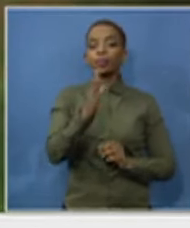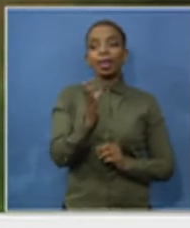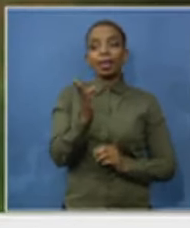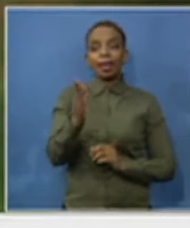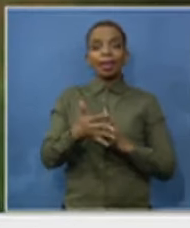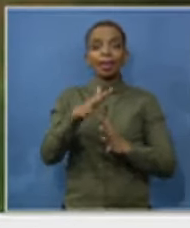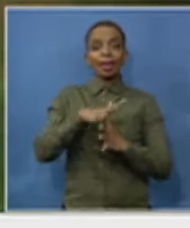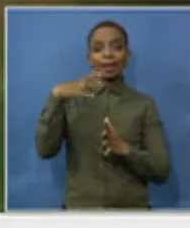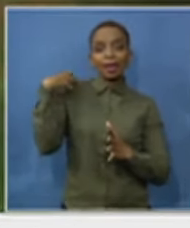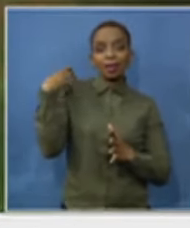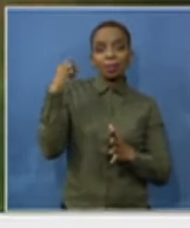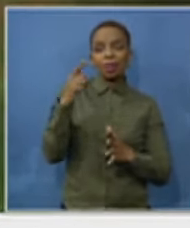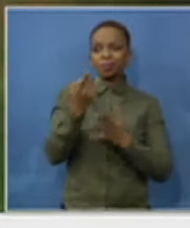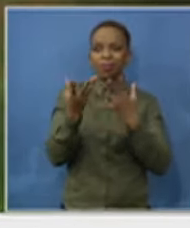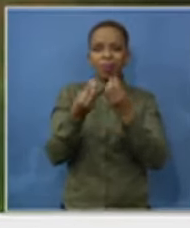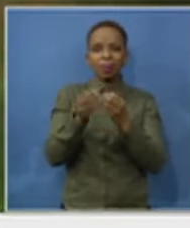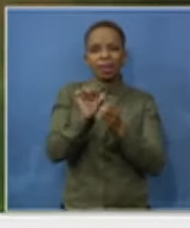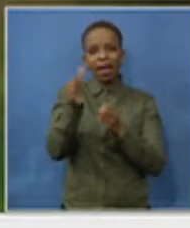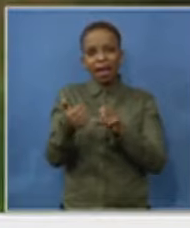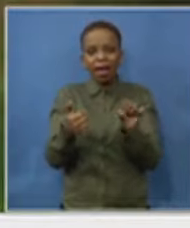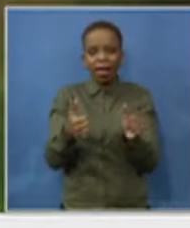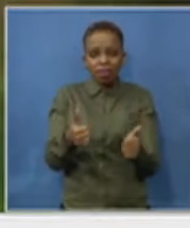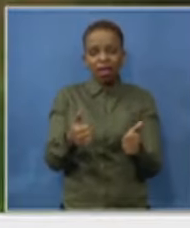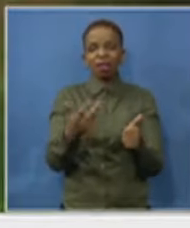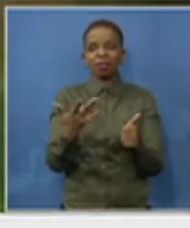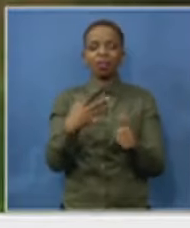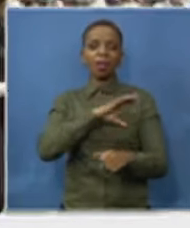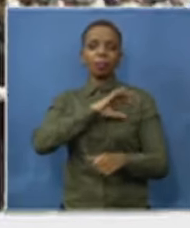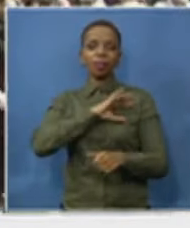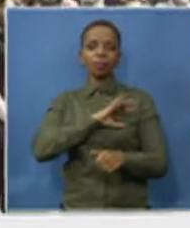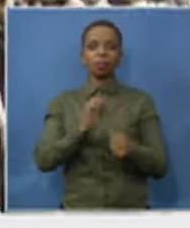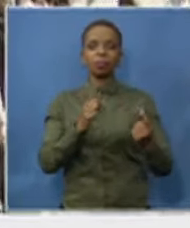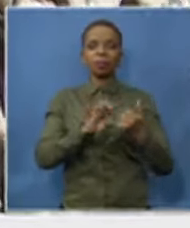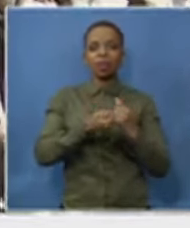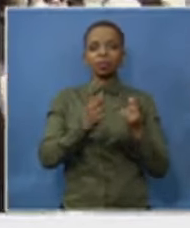just another patient that we were trying to do our best for, so it was business as usual.